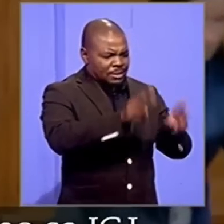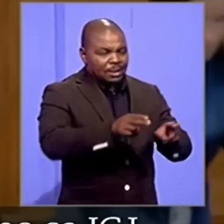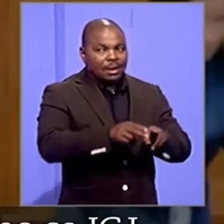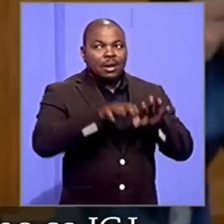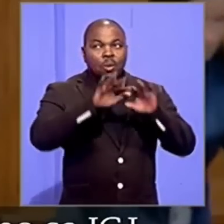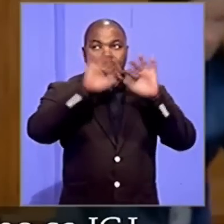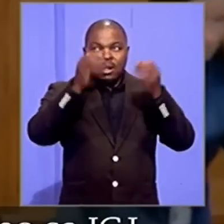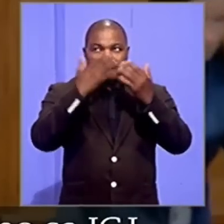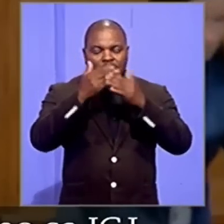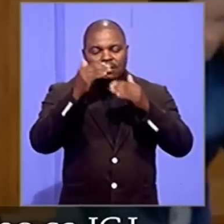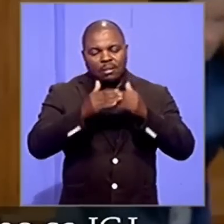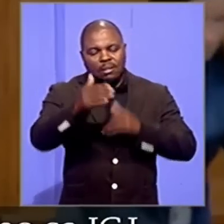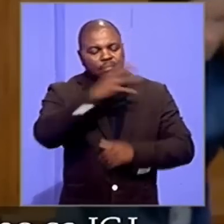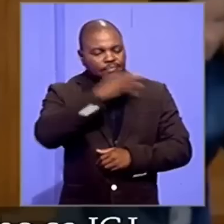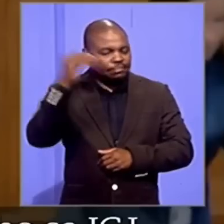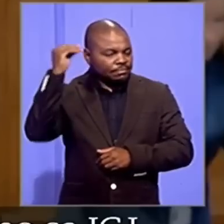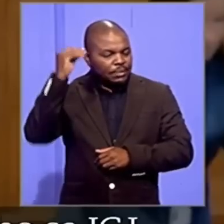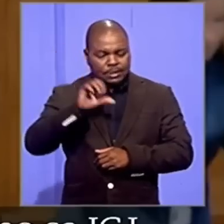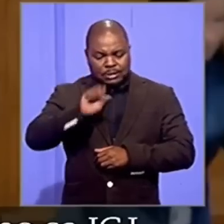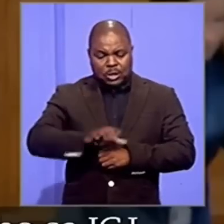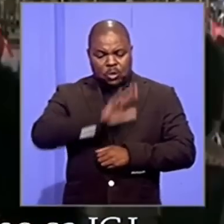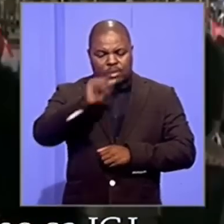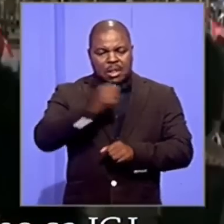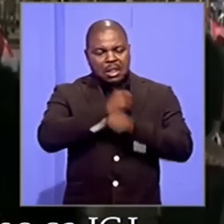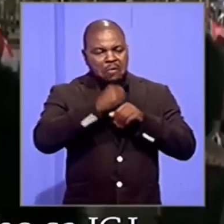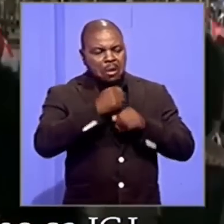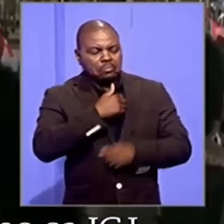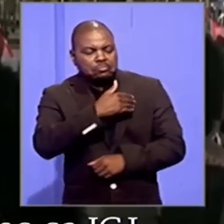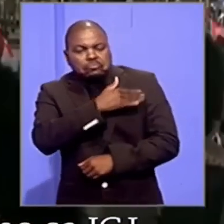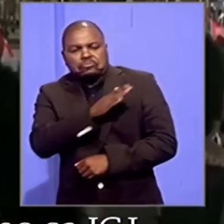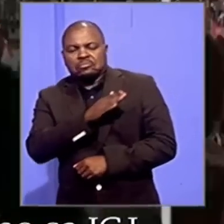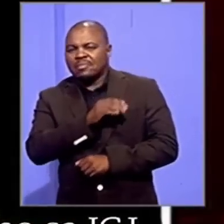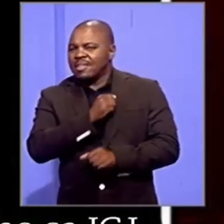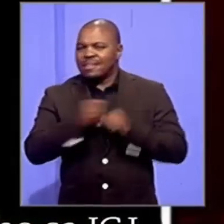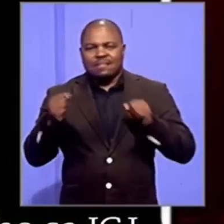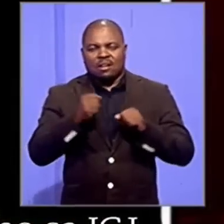ya ema ya boha ketsahalo ena. O ya hopola ka selemo sa